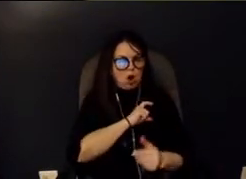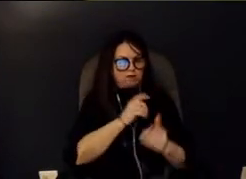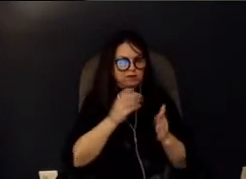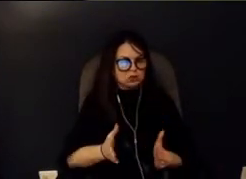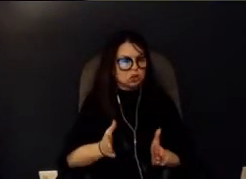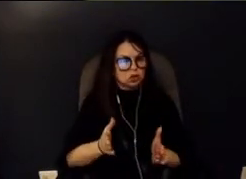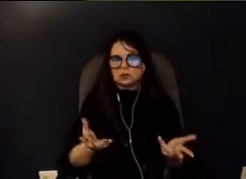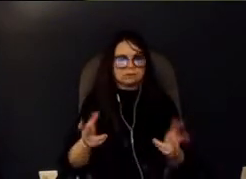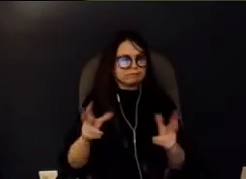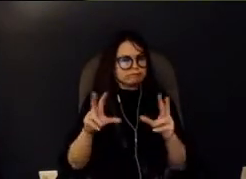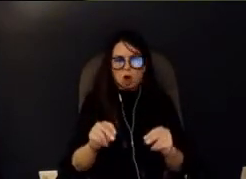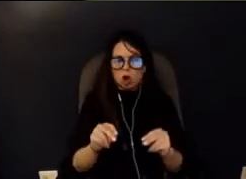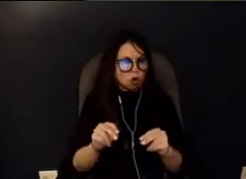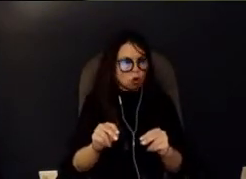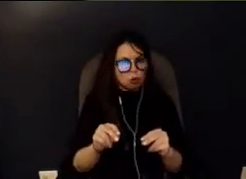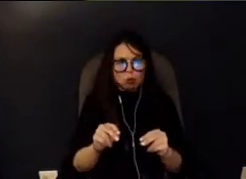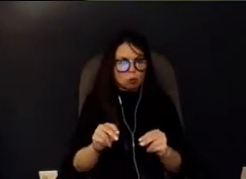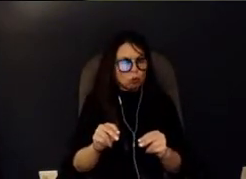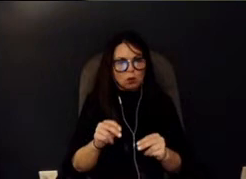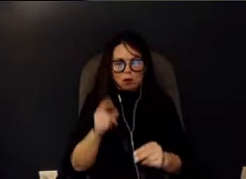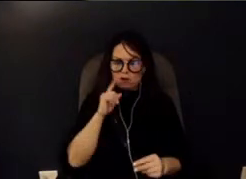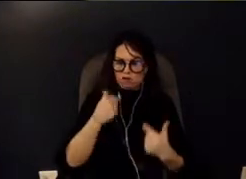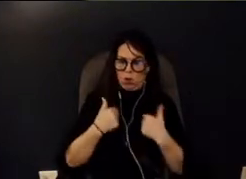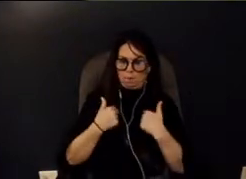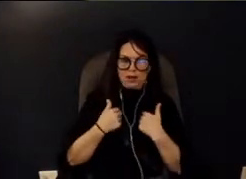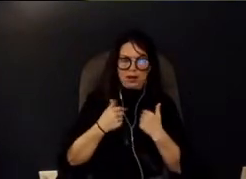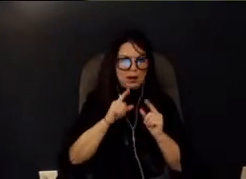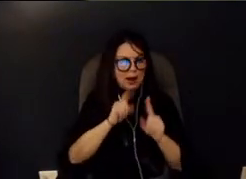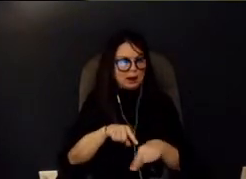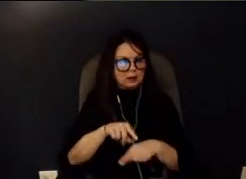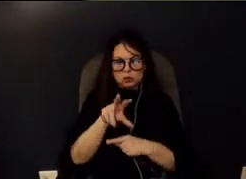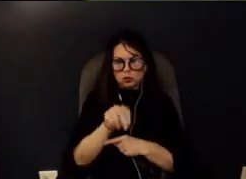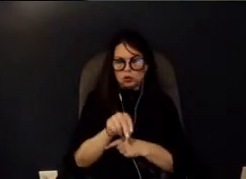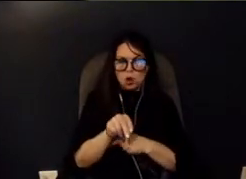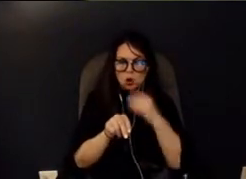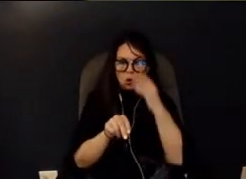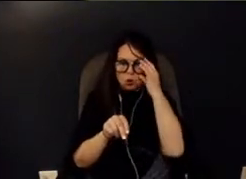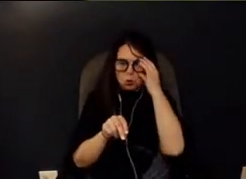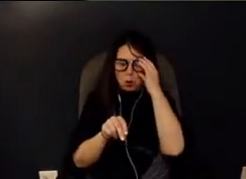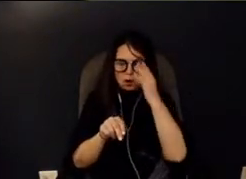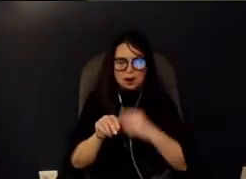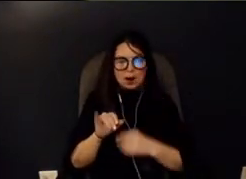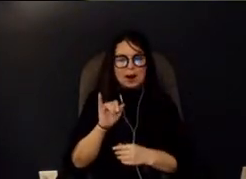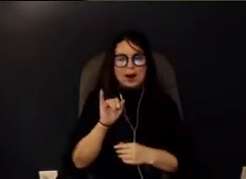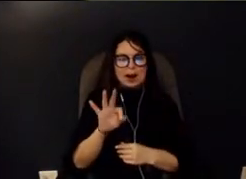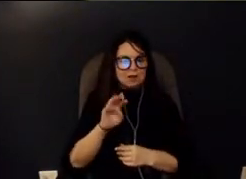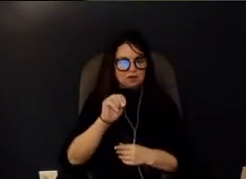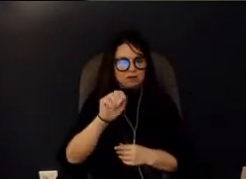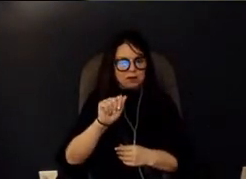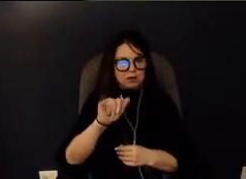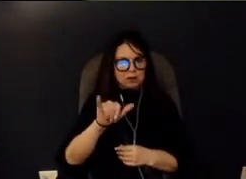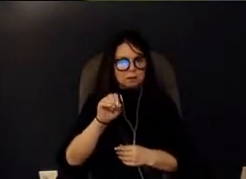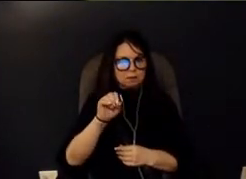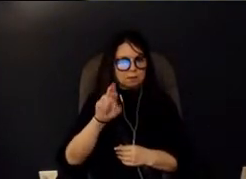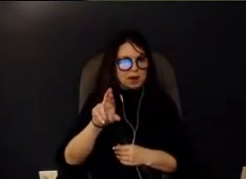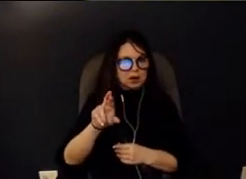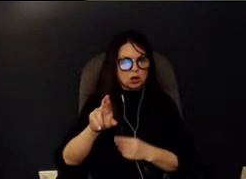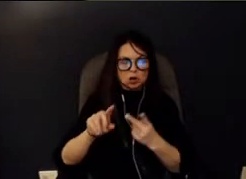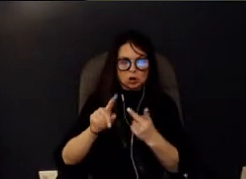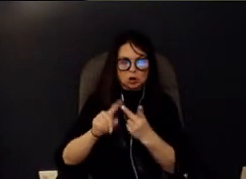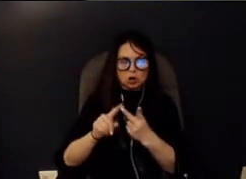answer is if the mayor or a council member has a real plan to hire 150 officers in